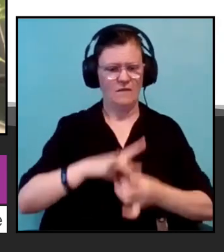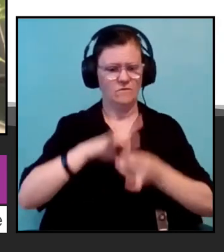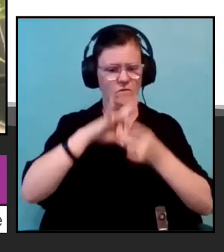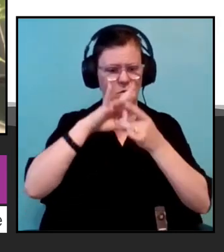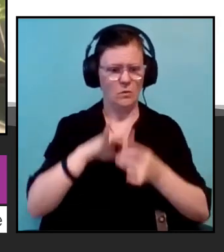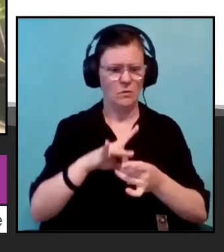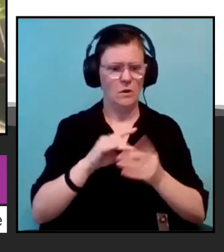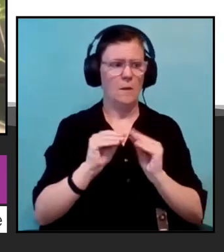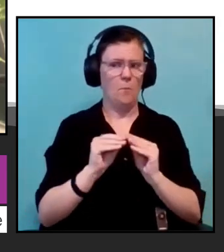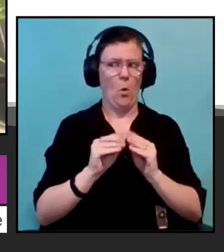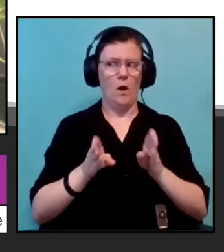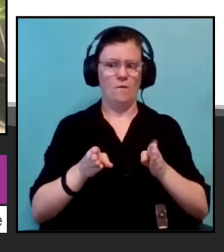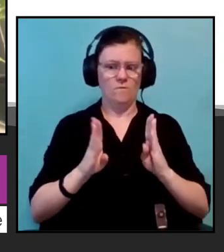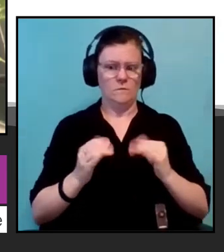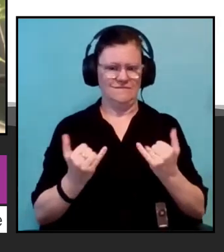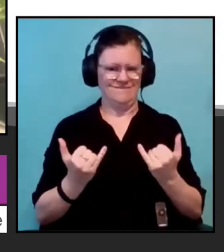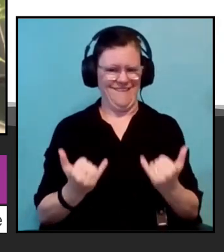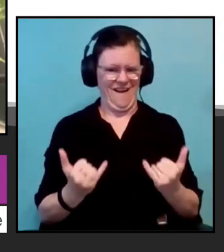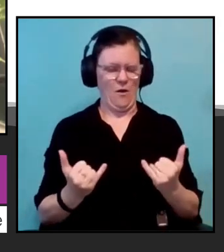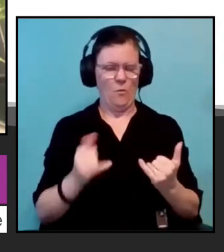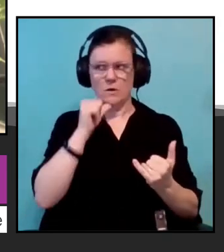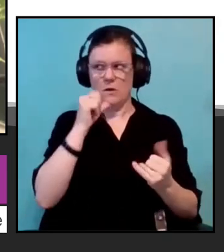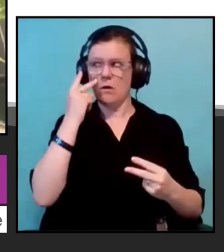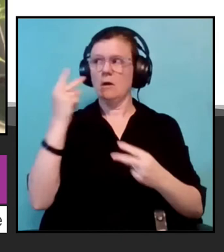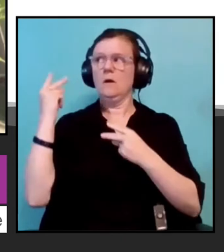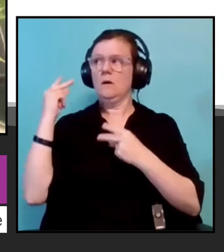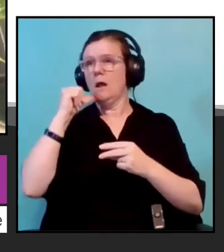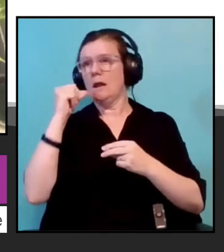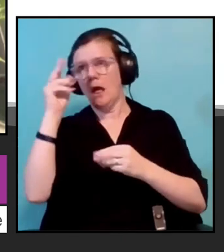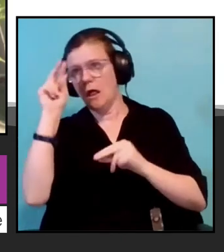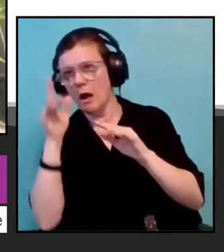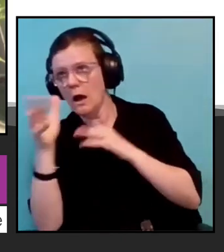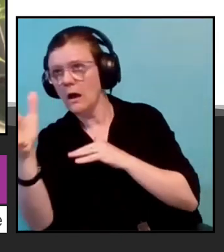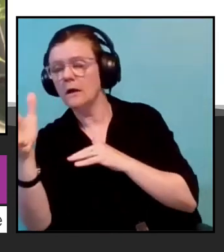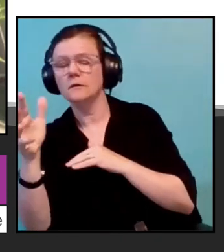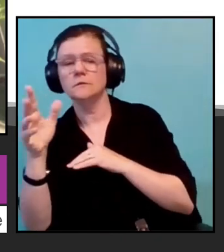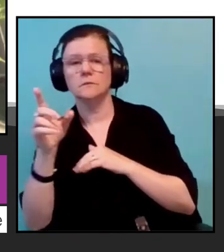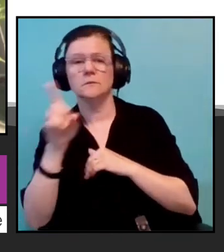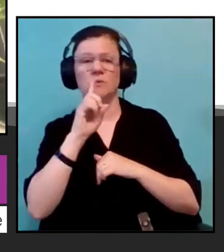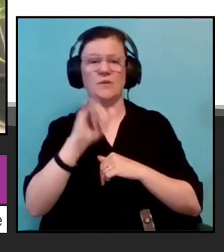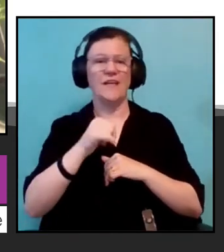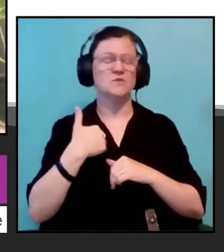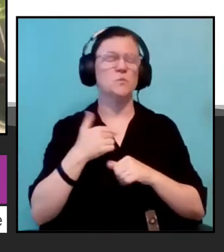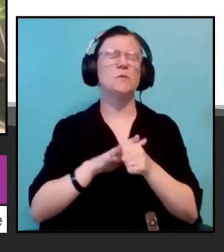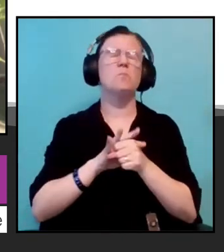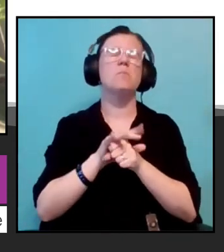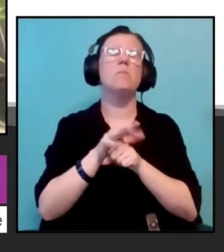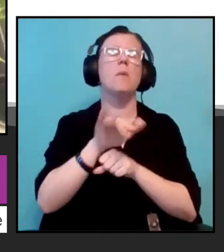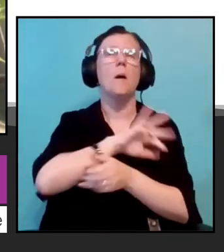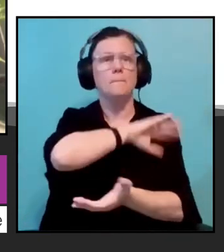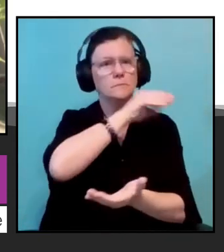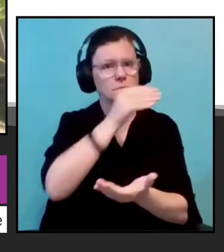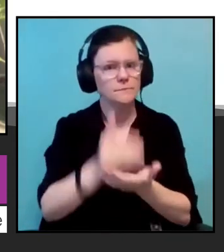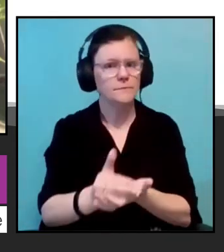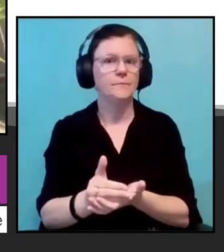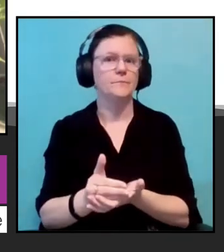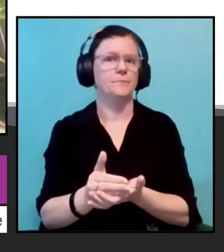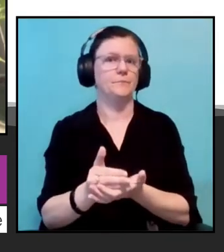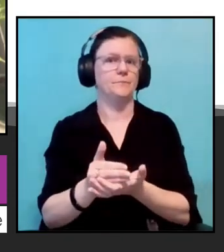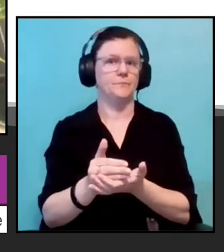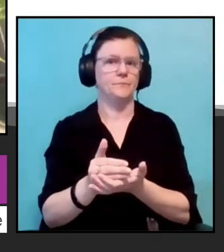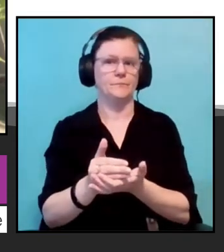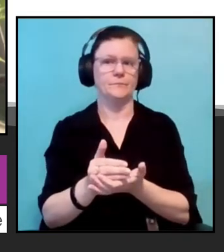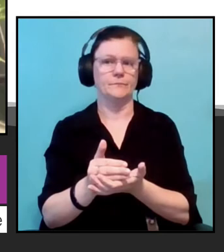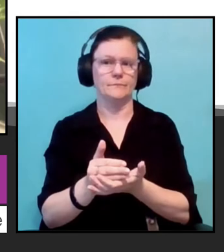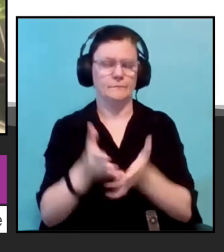more present and to really, I think that is where we find the abundance. Out of there